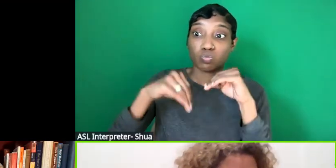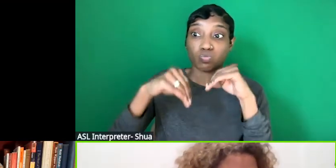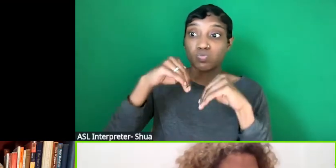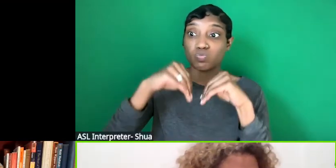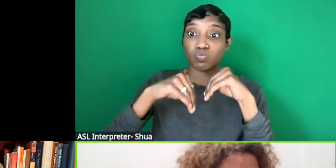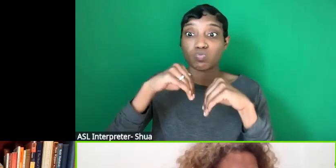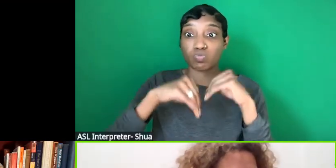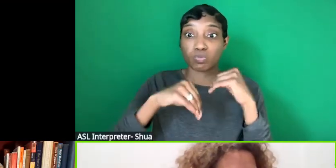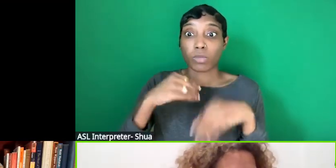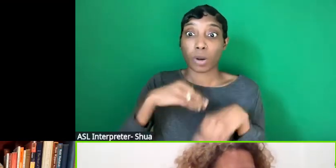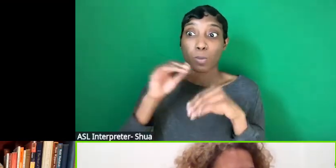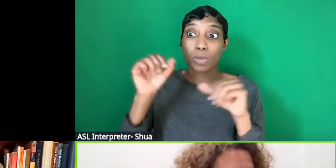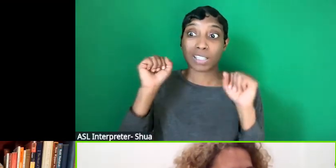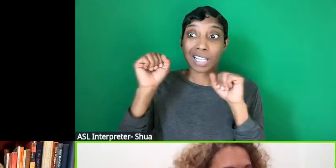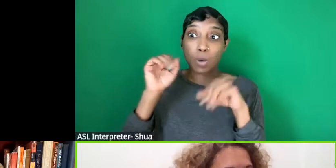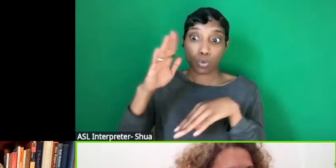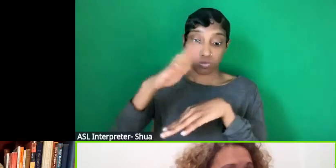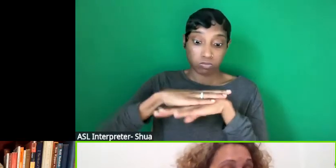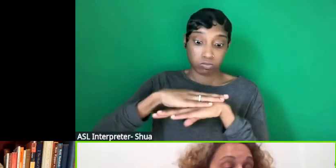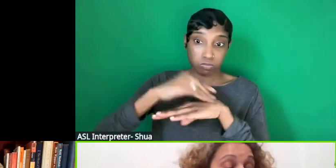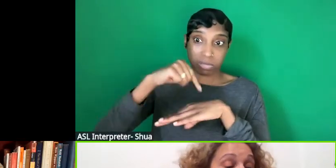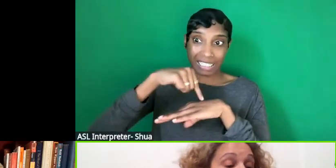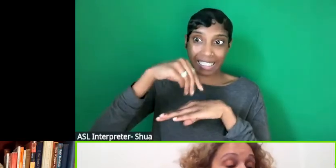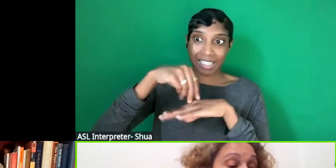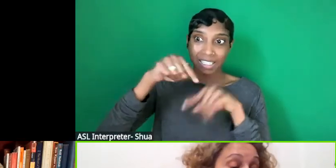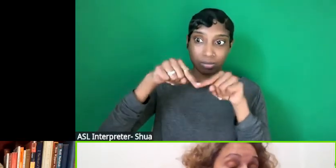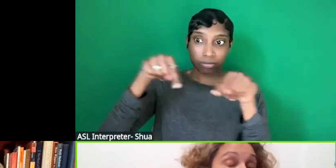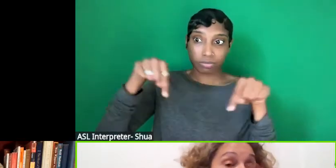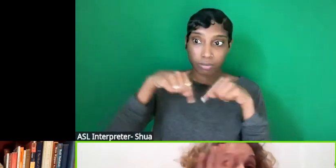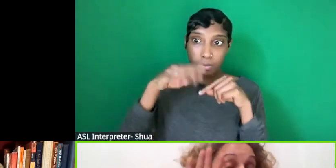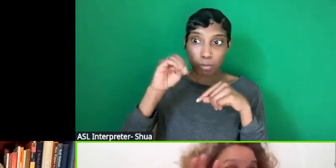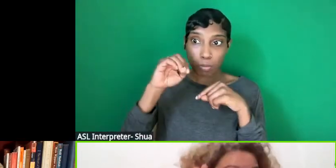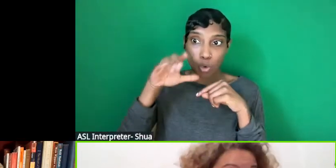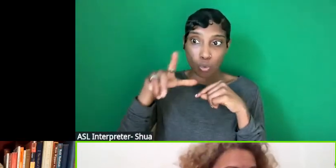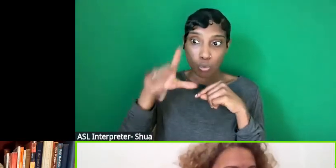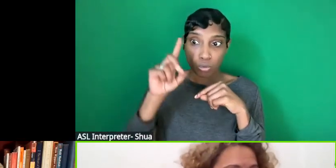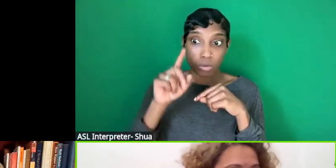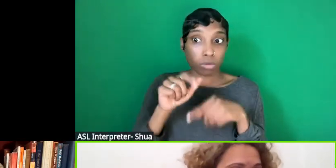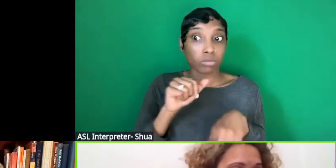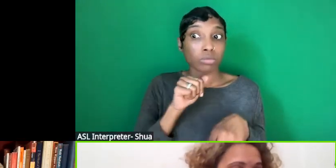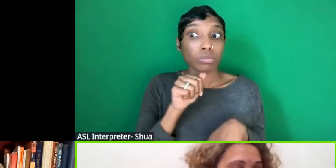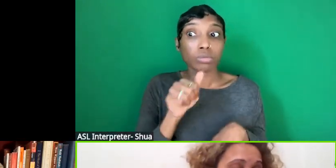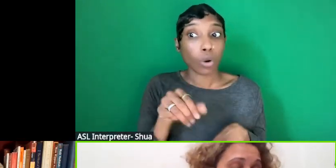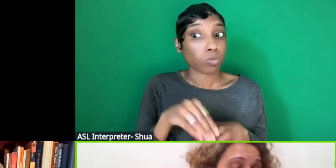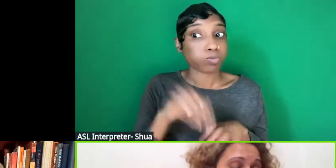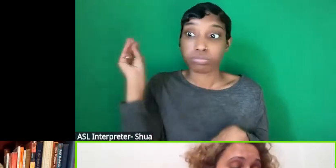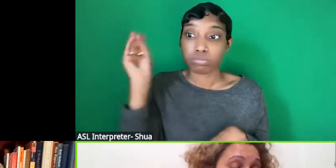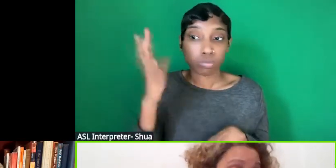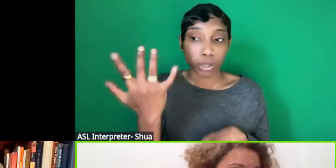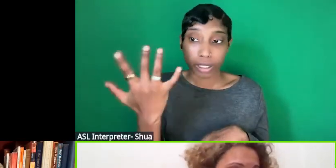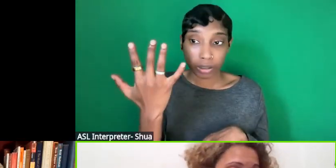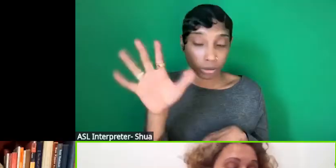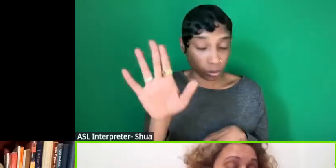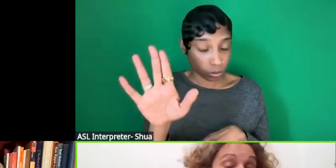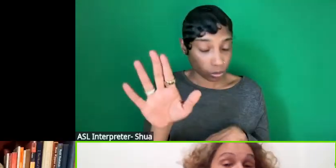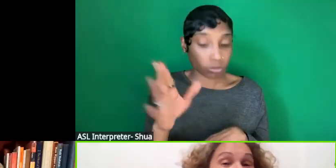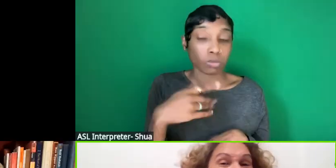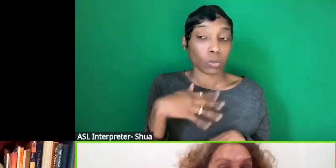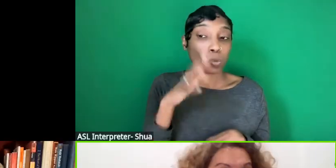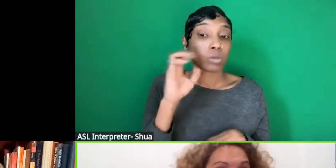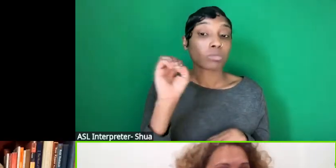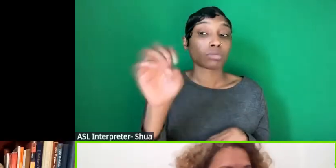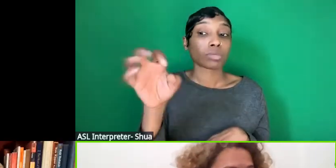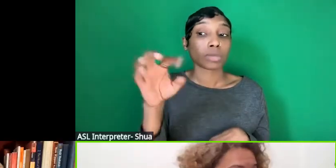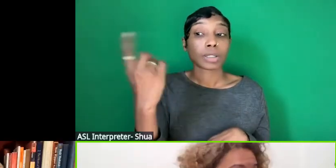paper towel on it, and I'm kind of pushing the paper towel in. Now, don't pull it out yet, because I'm going to tell you something interesting. I don't want you to